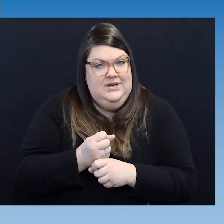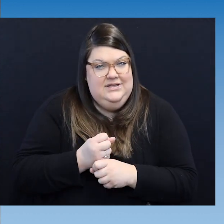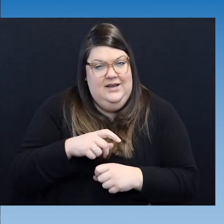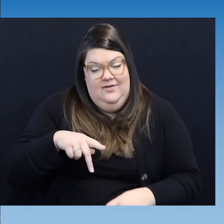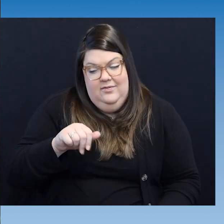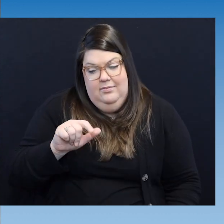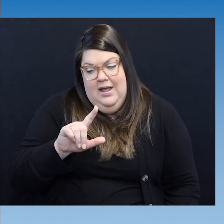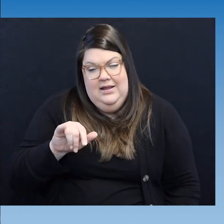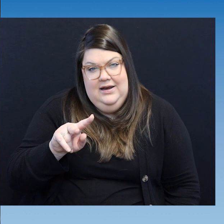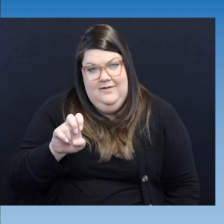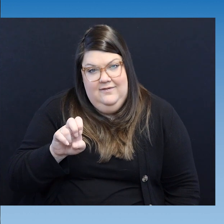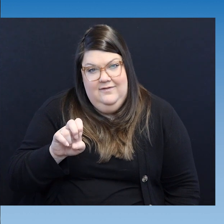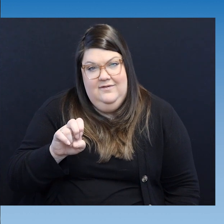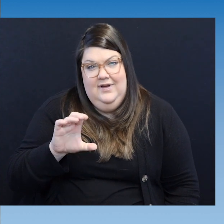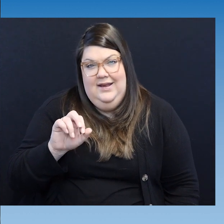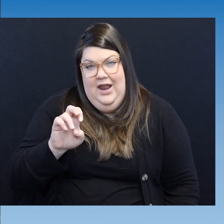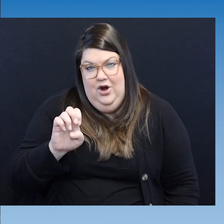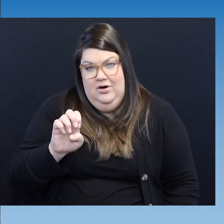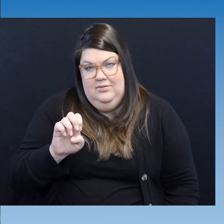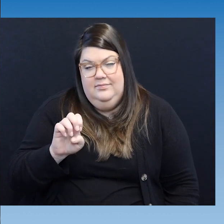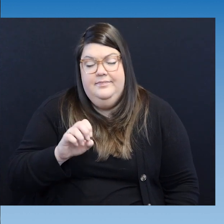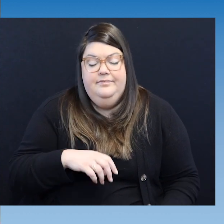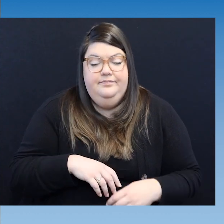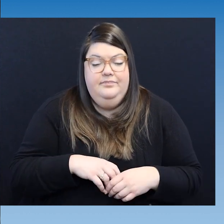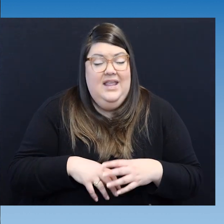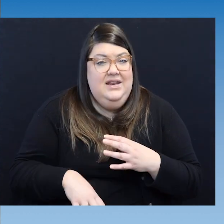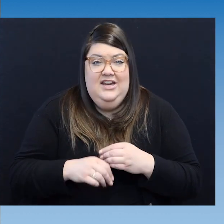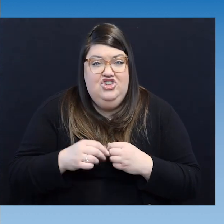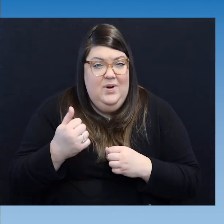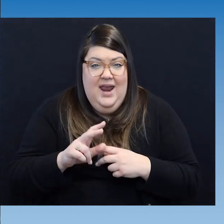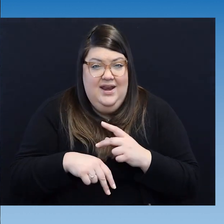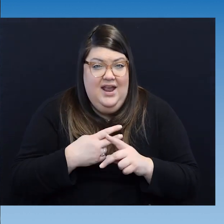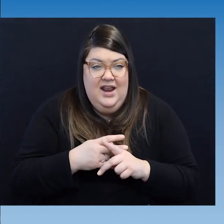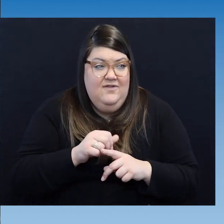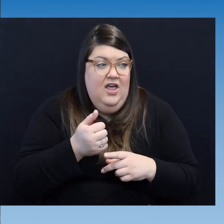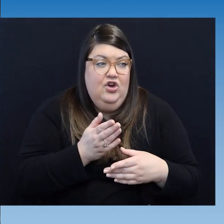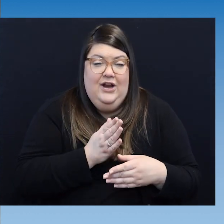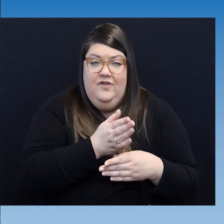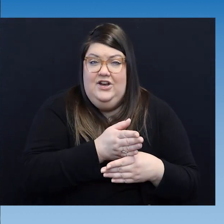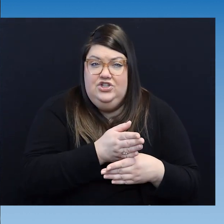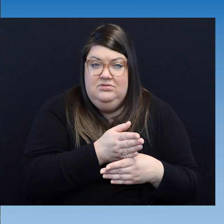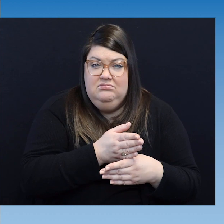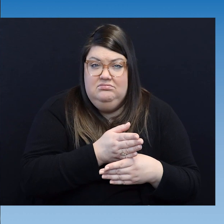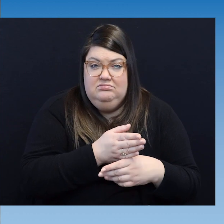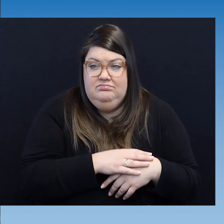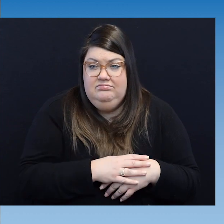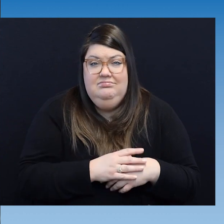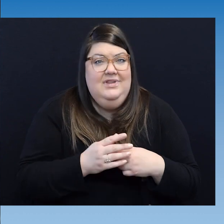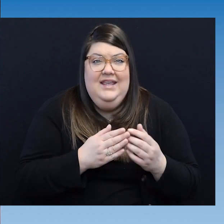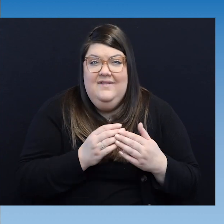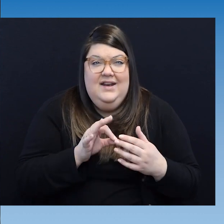palliative care in addition to any kind of other intervention, any kind of